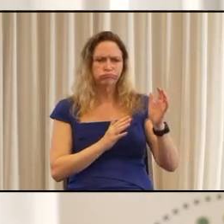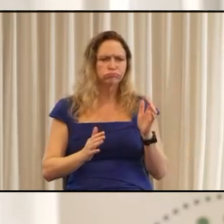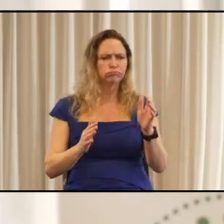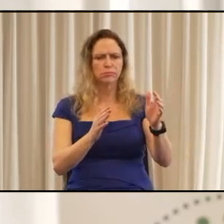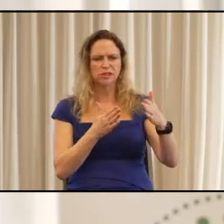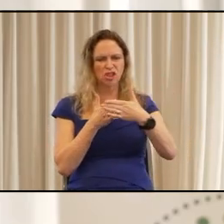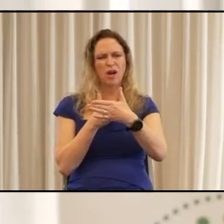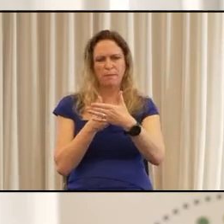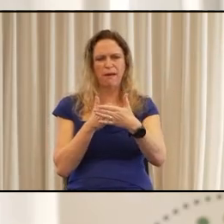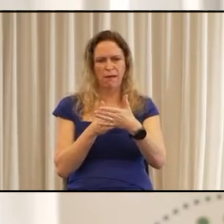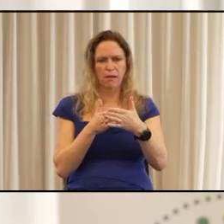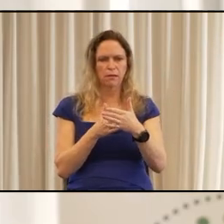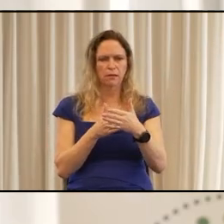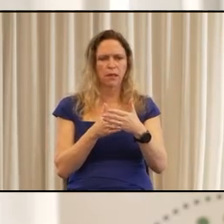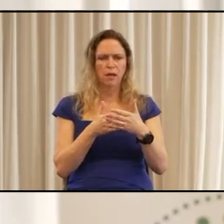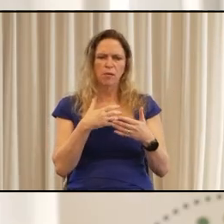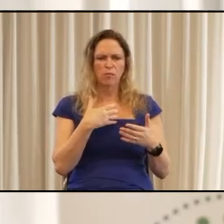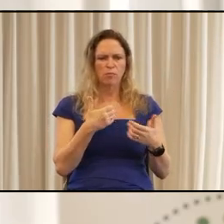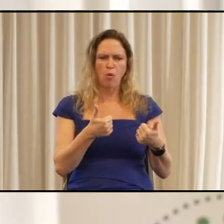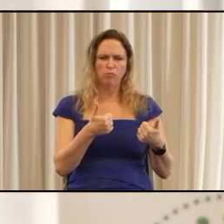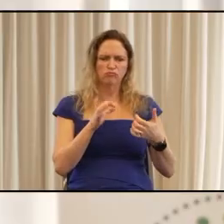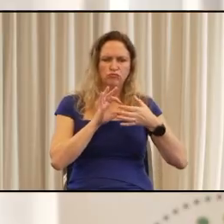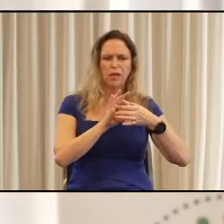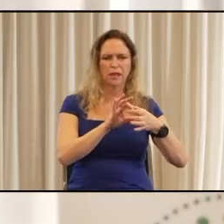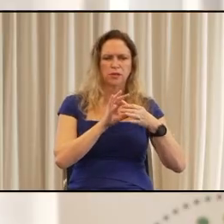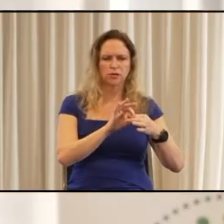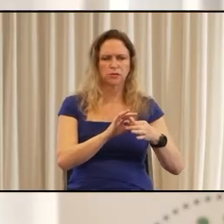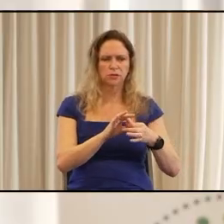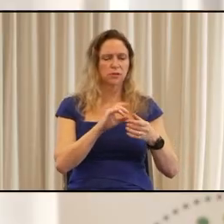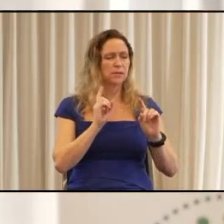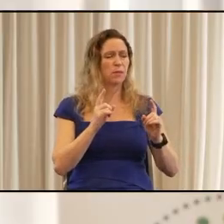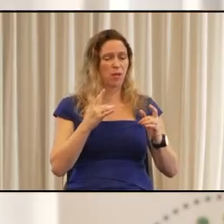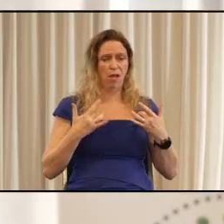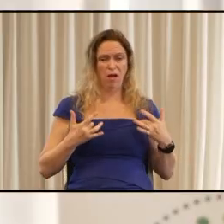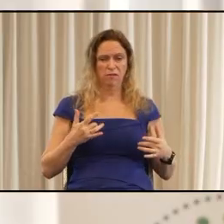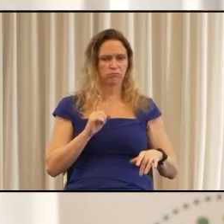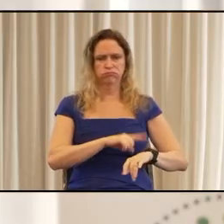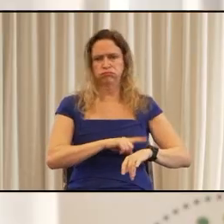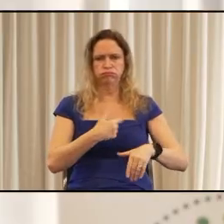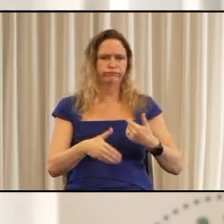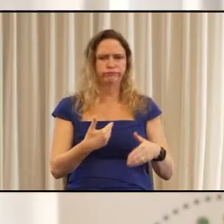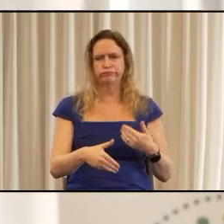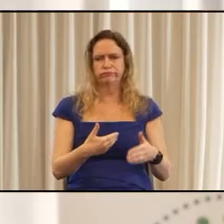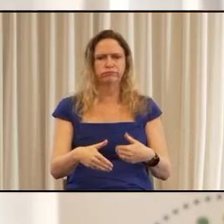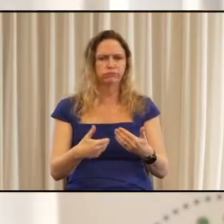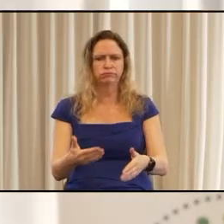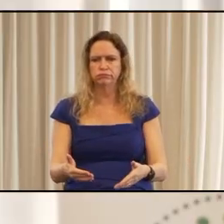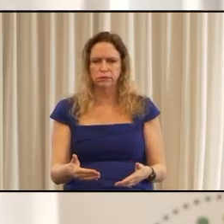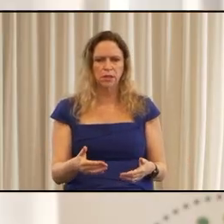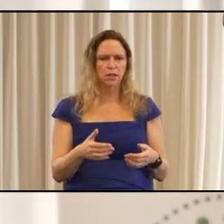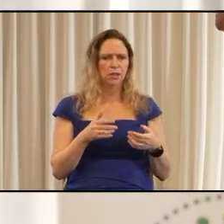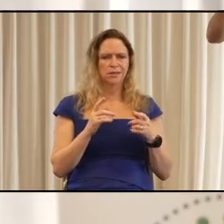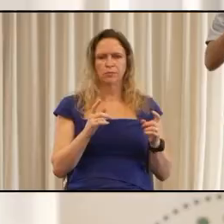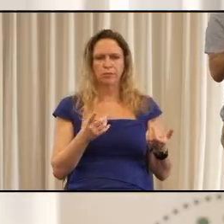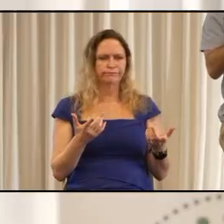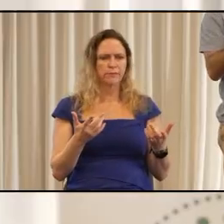relational approach, whereas time can be, even time as in our bed becomes our workspace or the